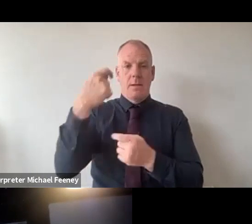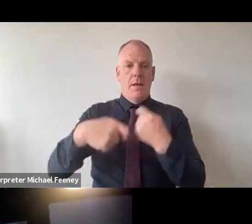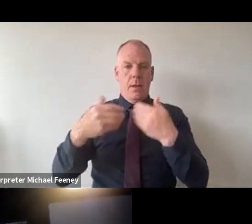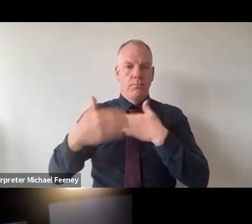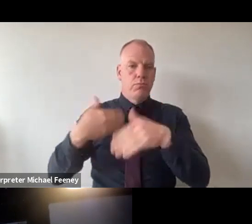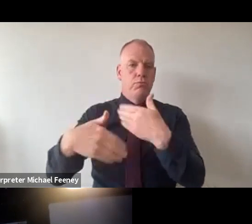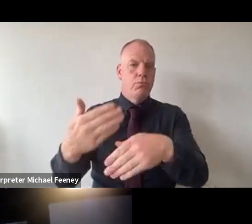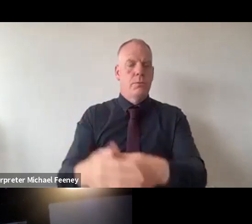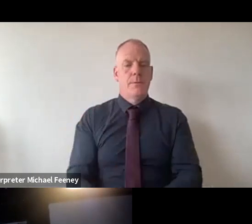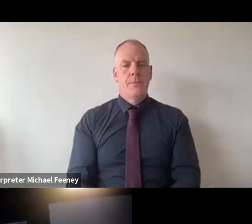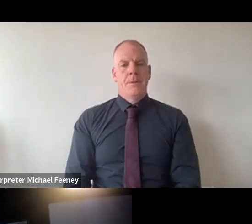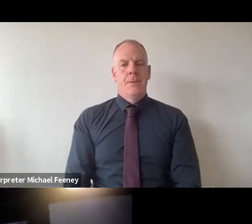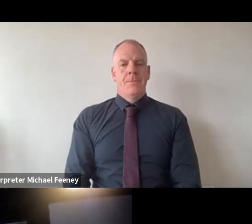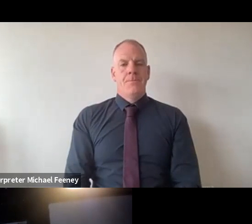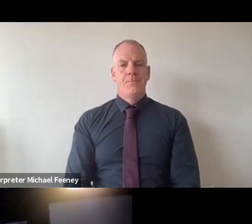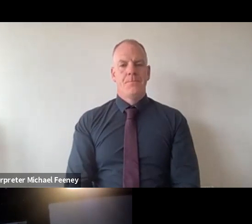in.